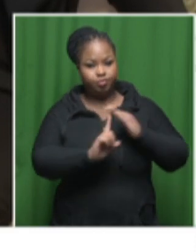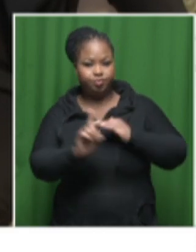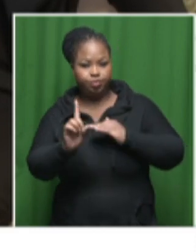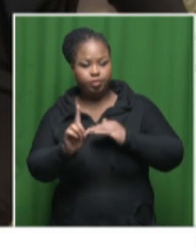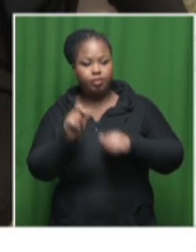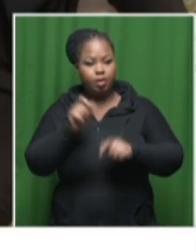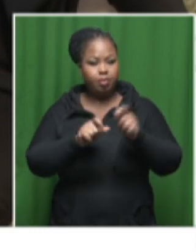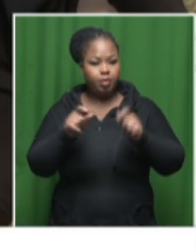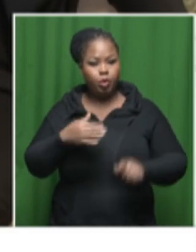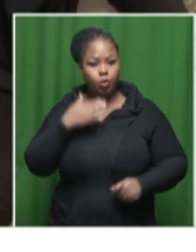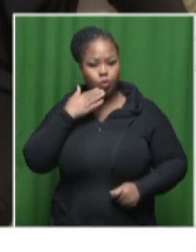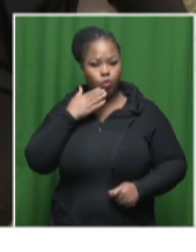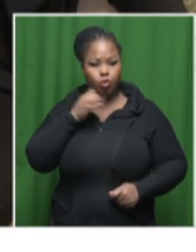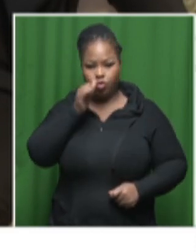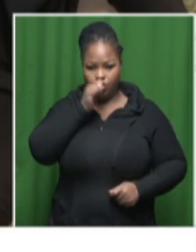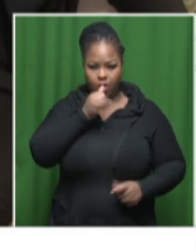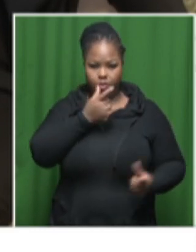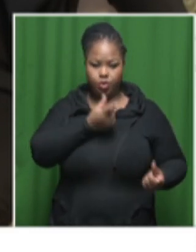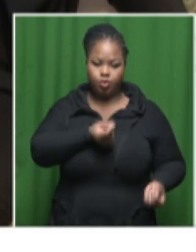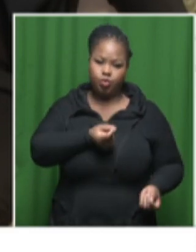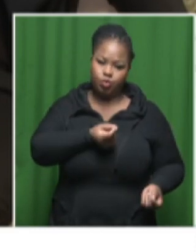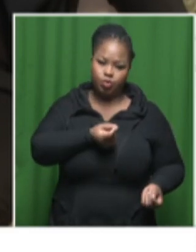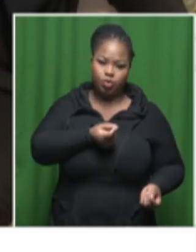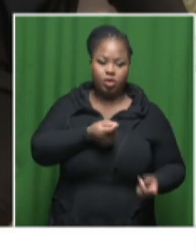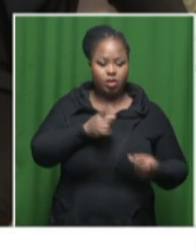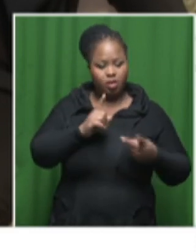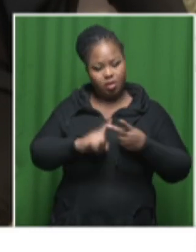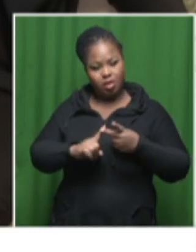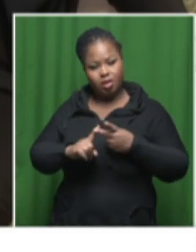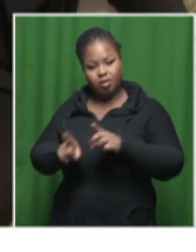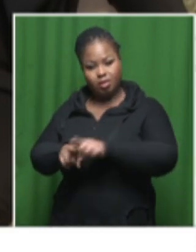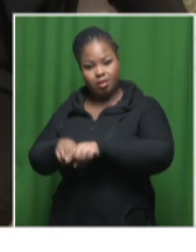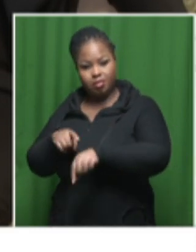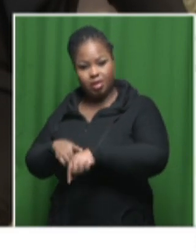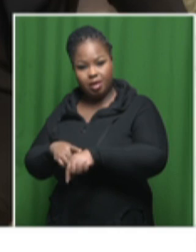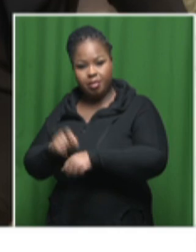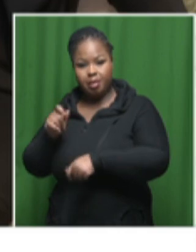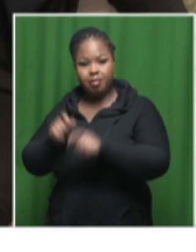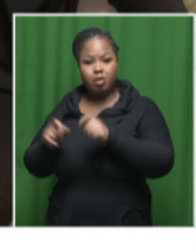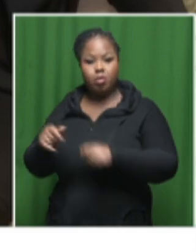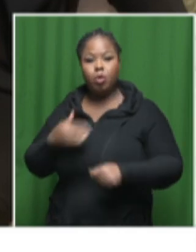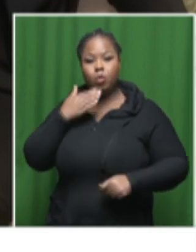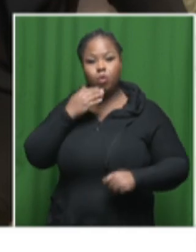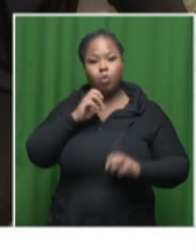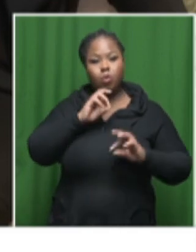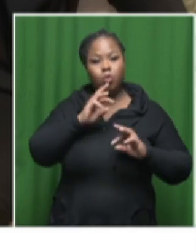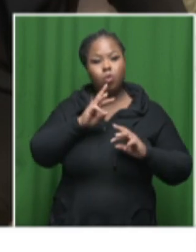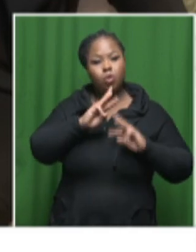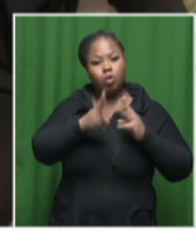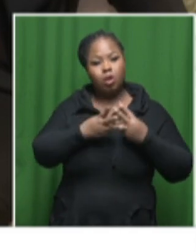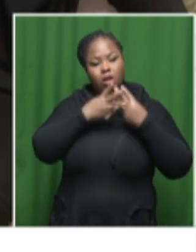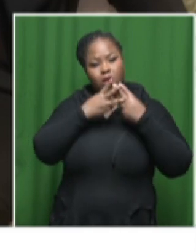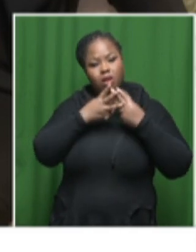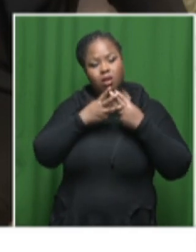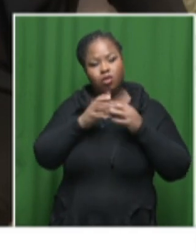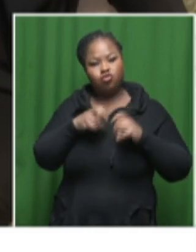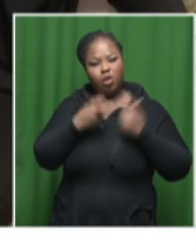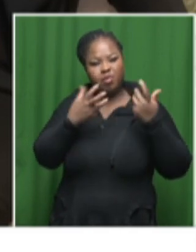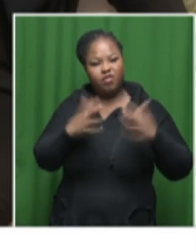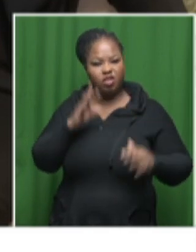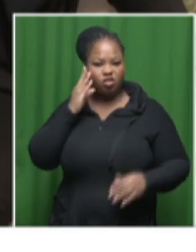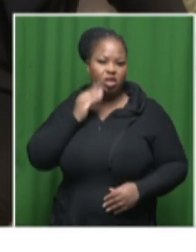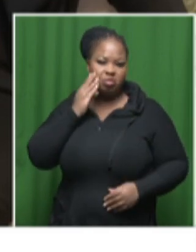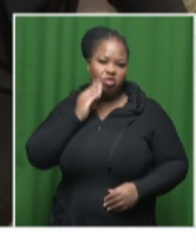in, but also where victims who are inmates would come in. And that, of course, has always